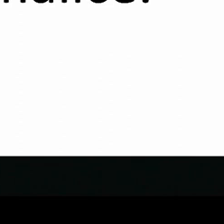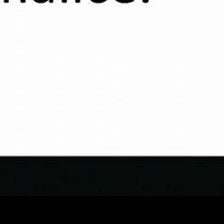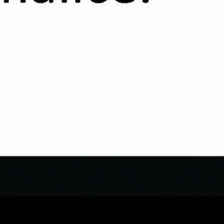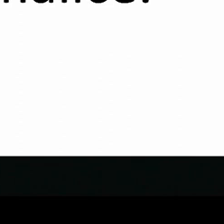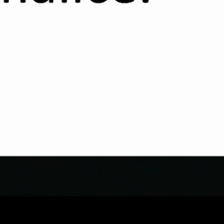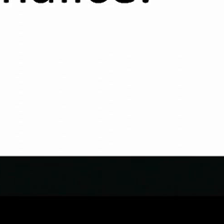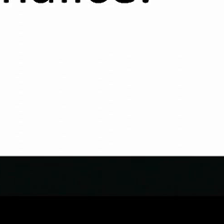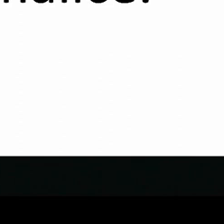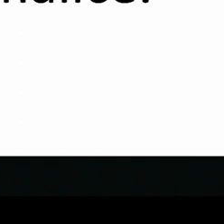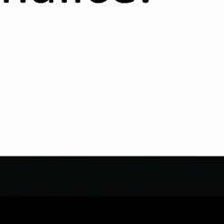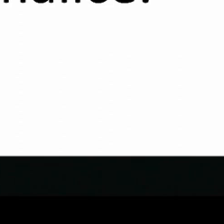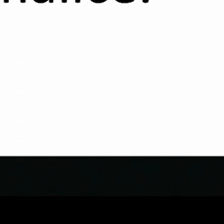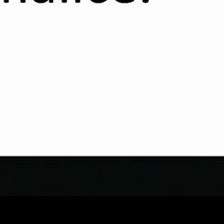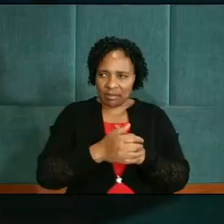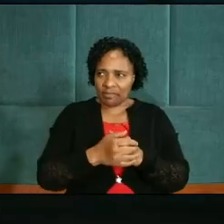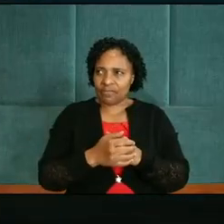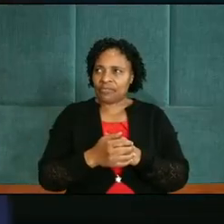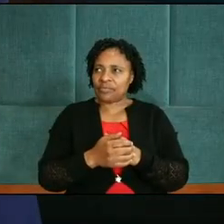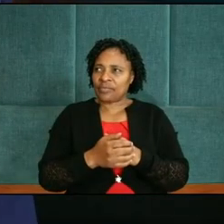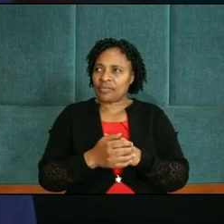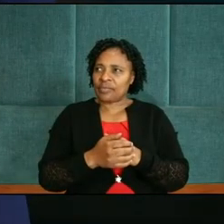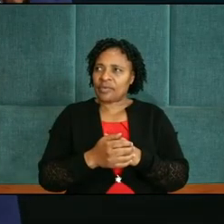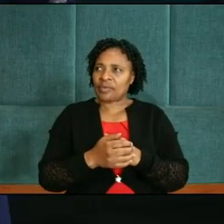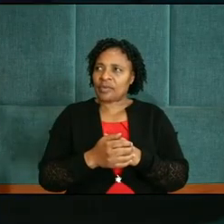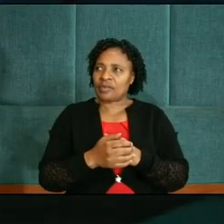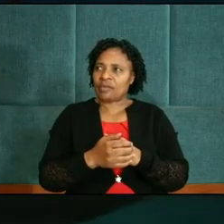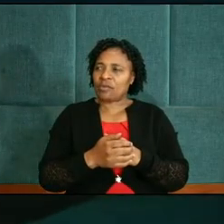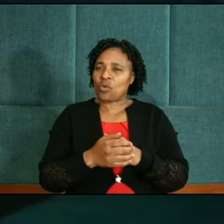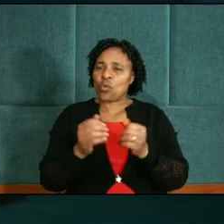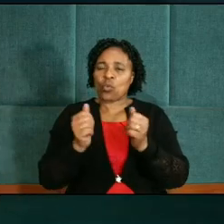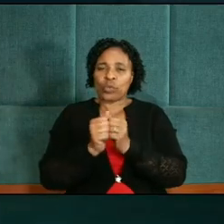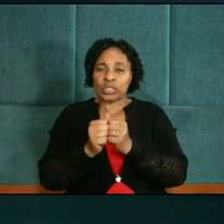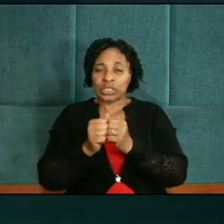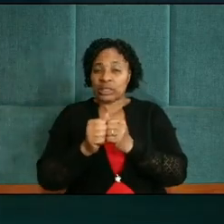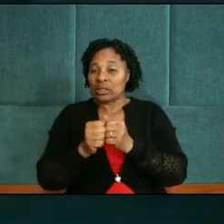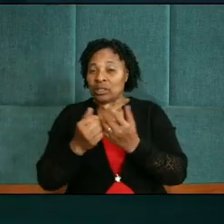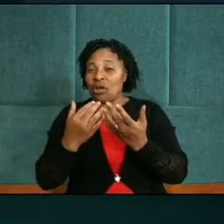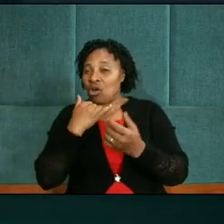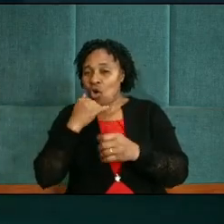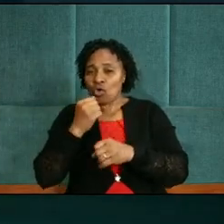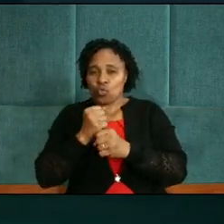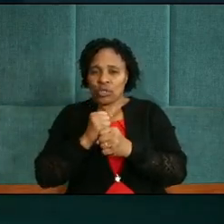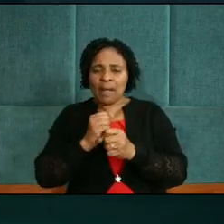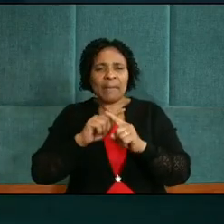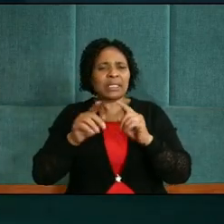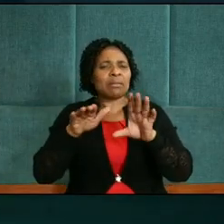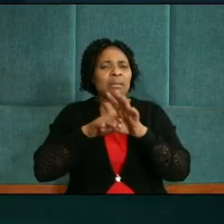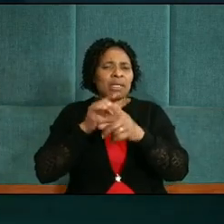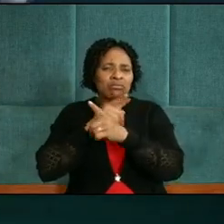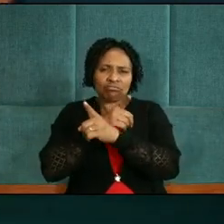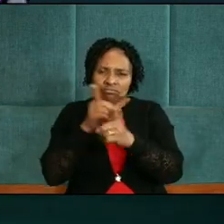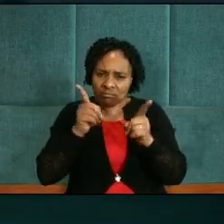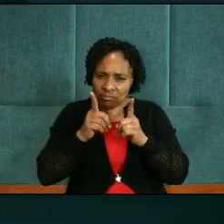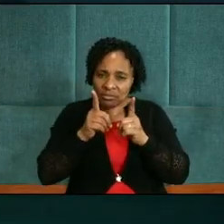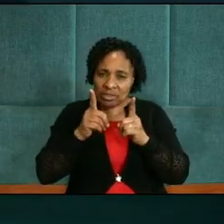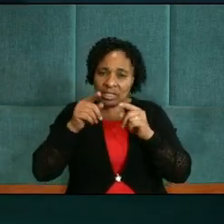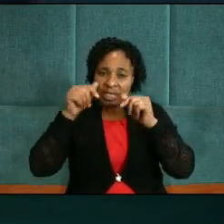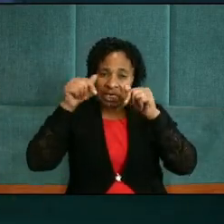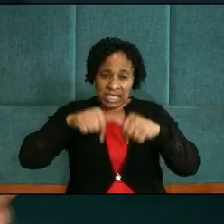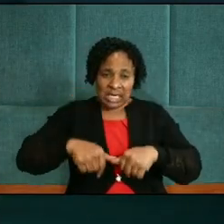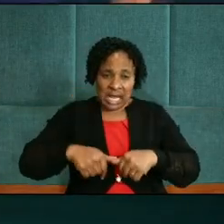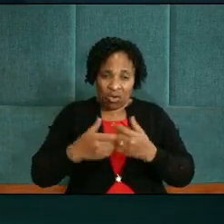else. Malice. Members of God's church cannot engage in